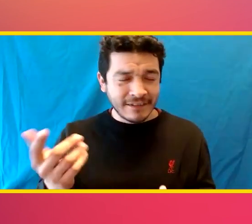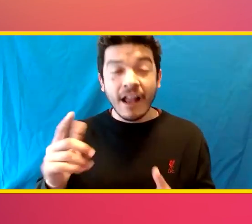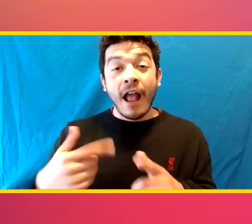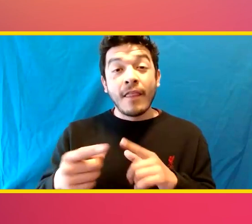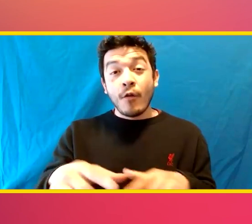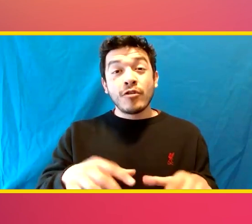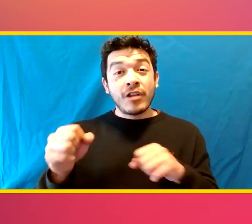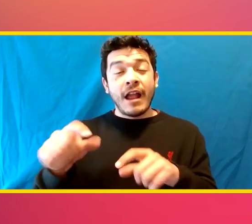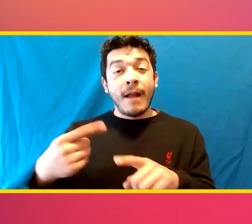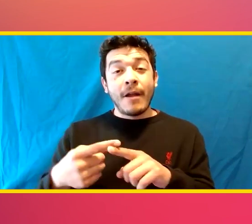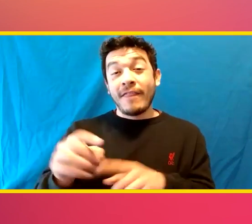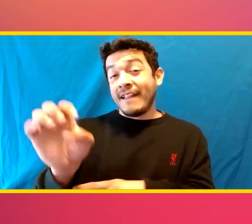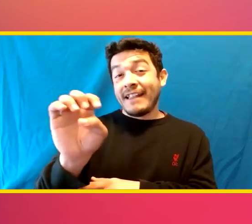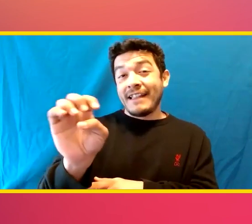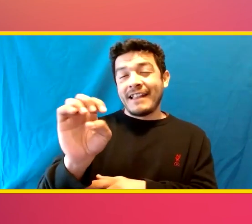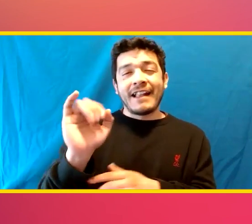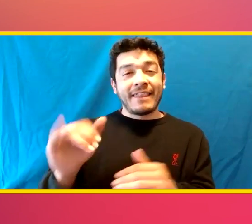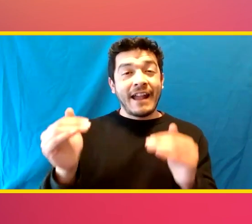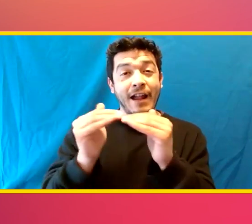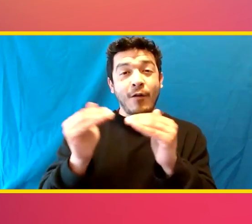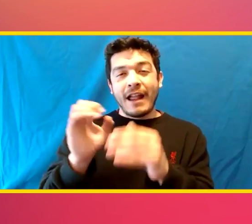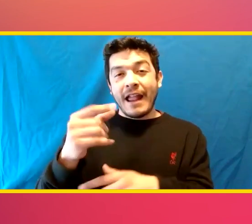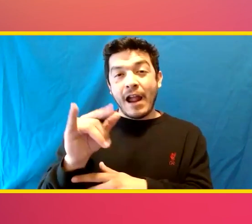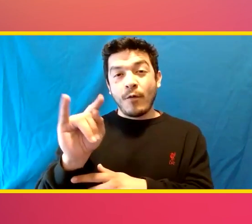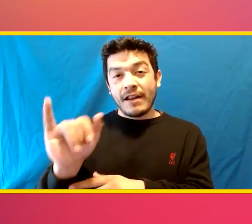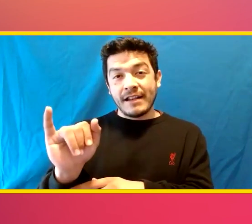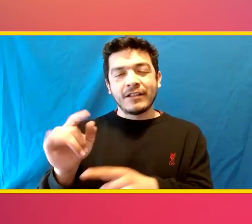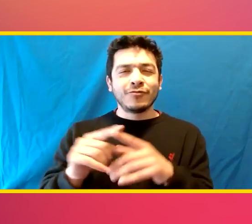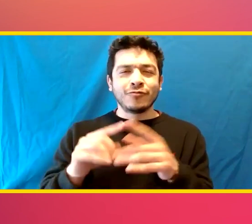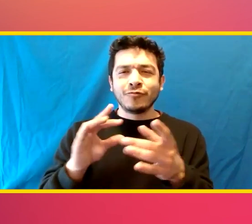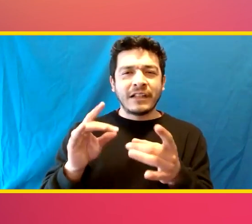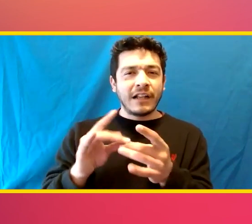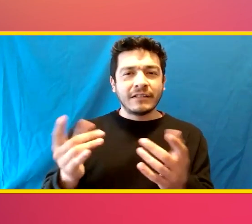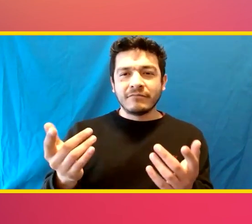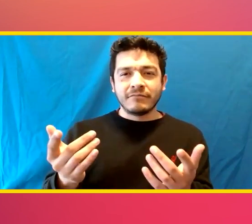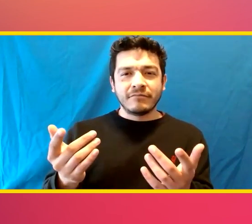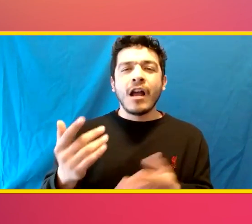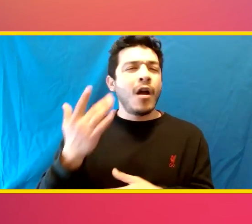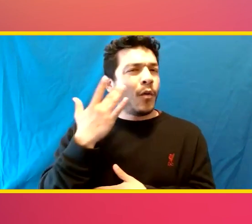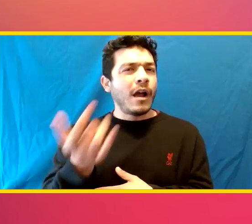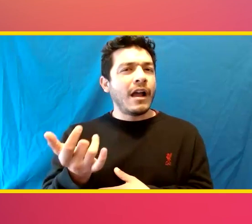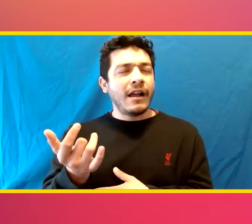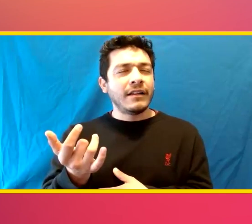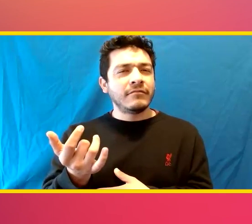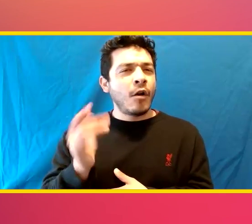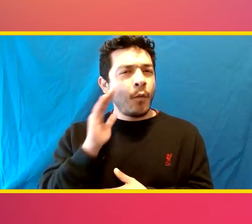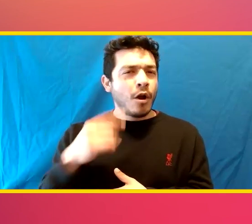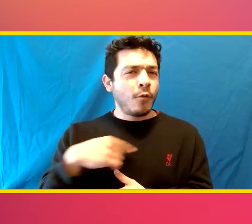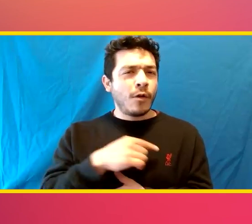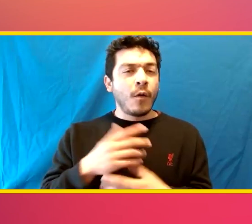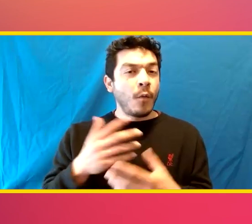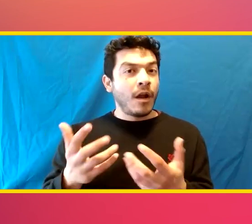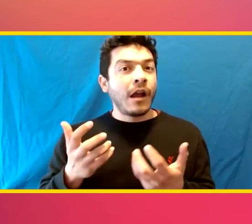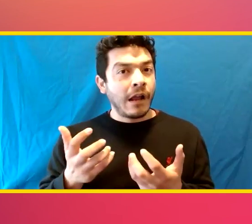when you take about the E, the equity, it's to say, well, why would we